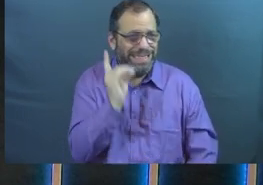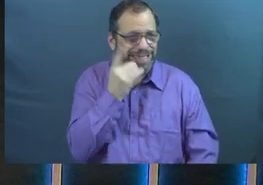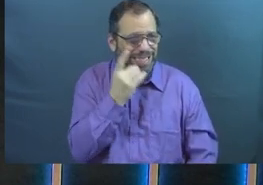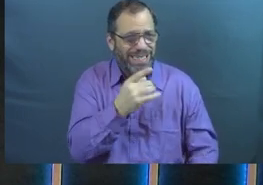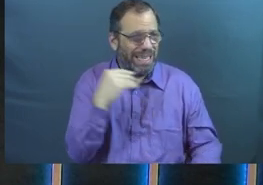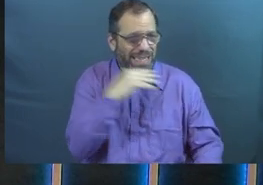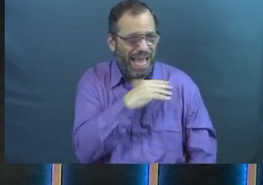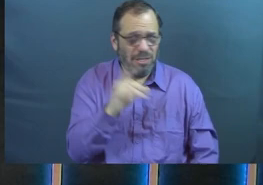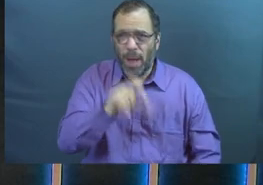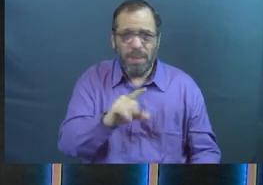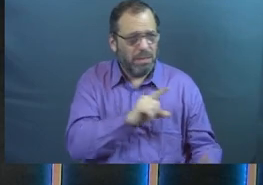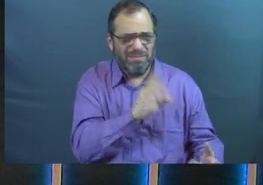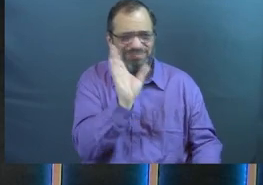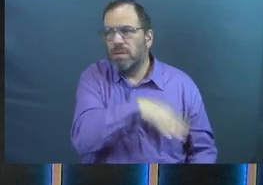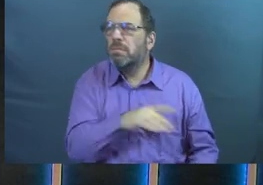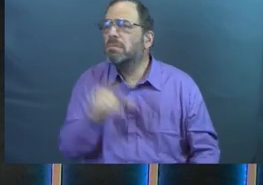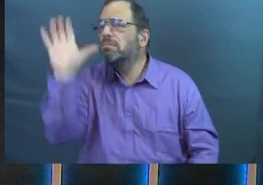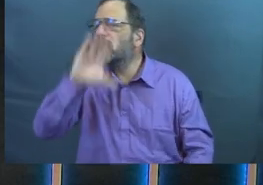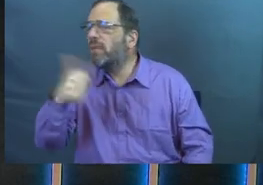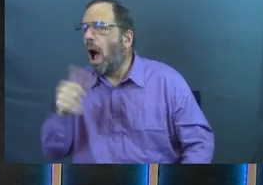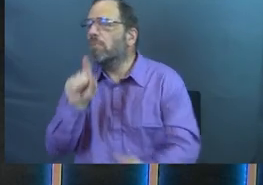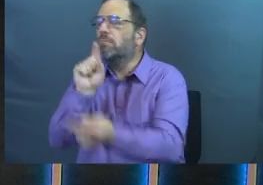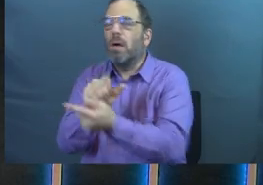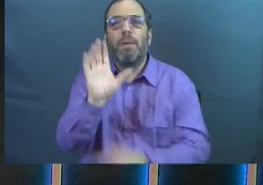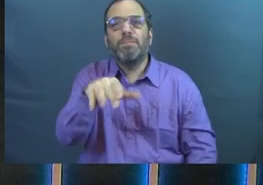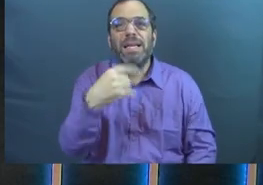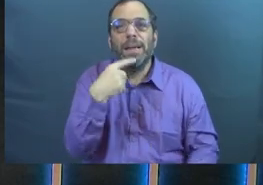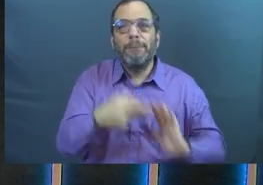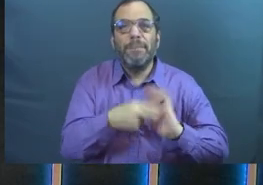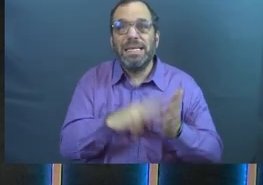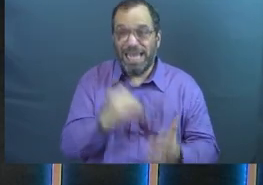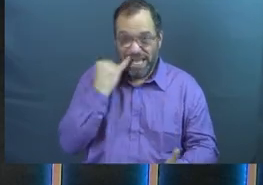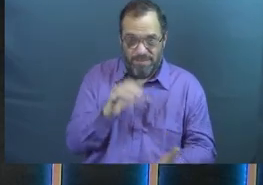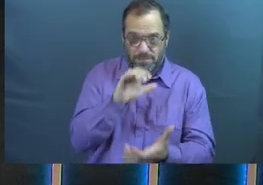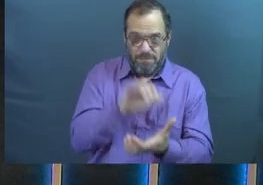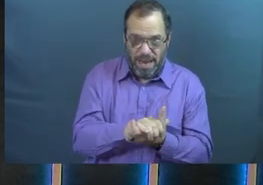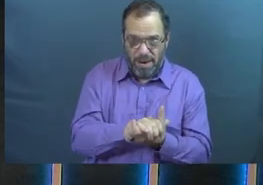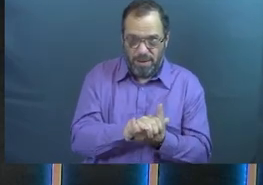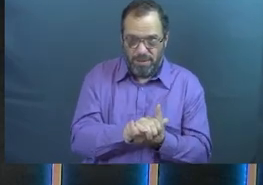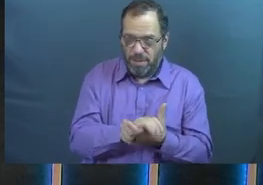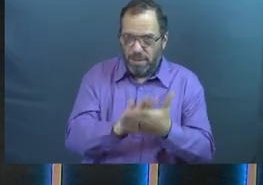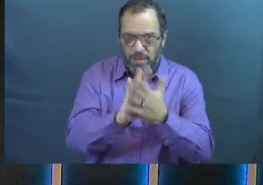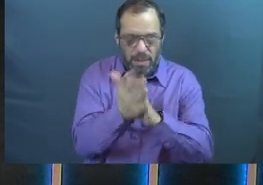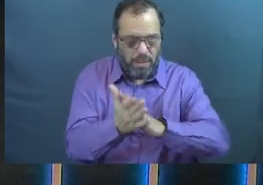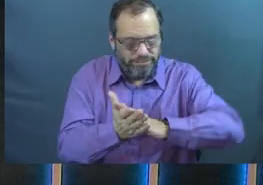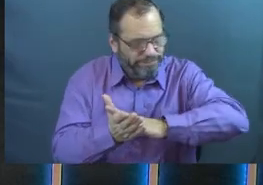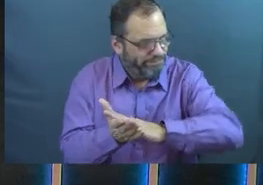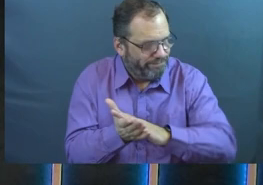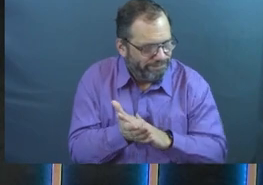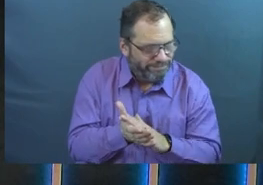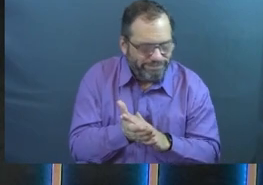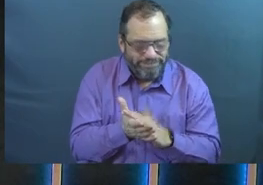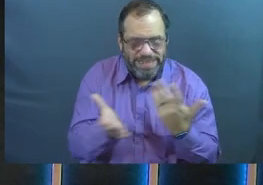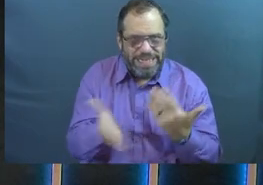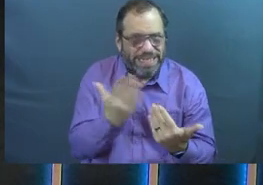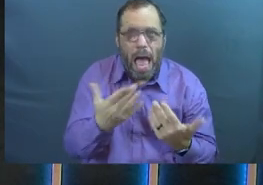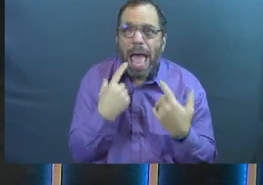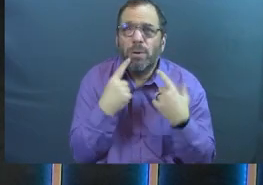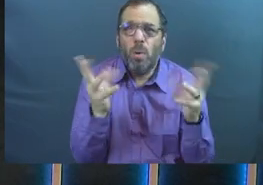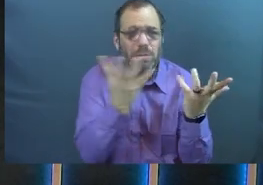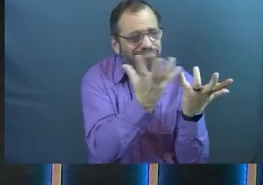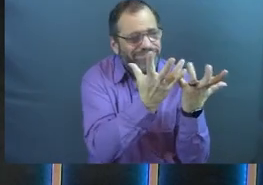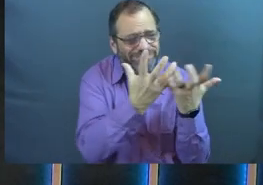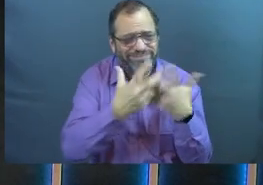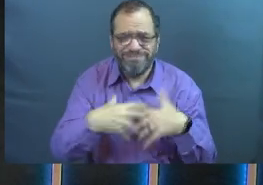I must need somebody else. And what we're really saying is, if this marriage were meant to be, it would just work.